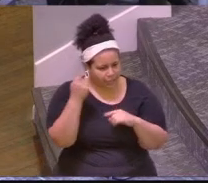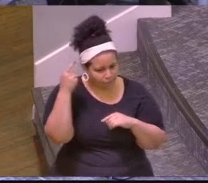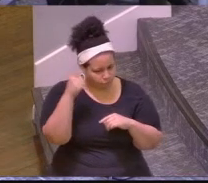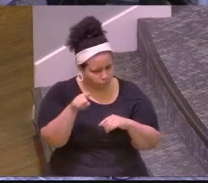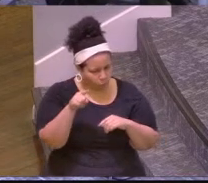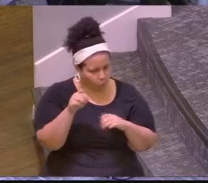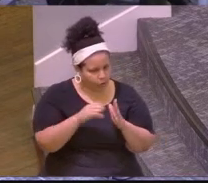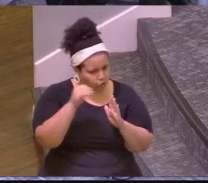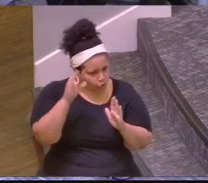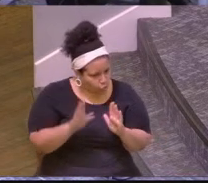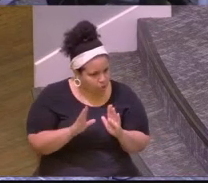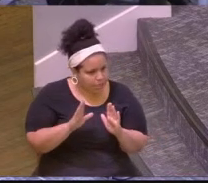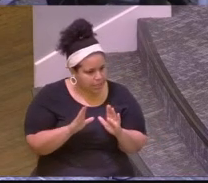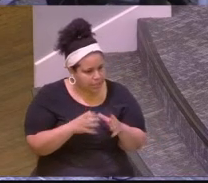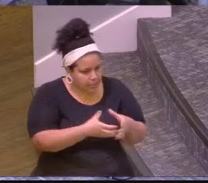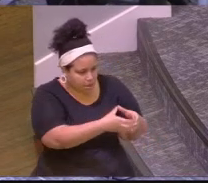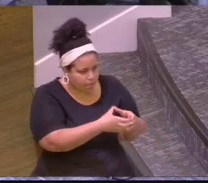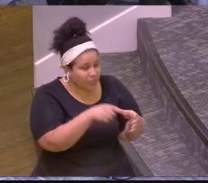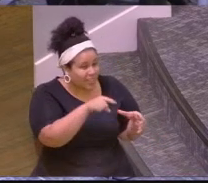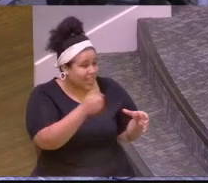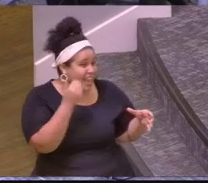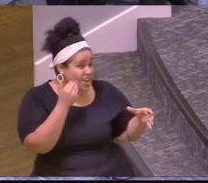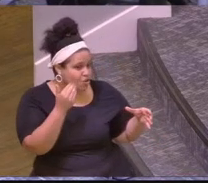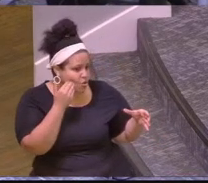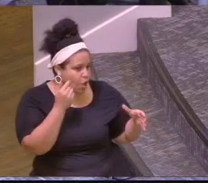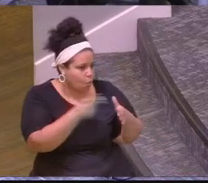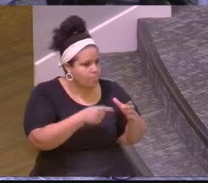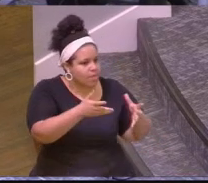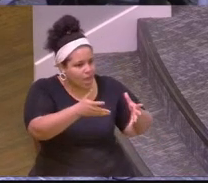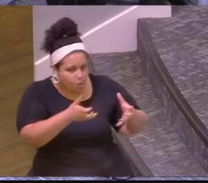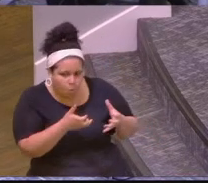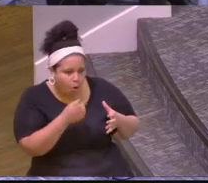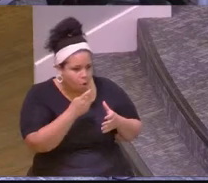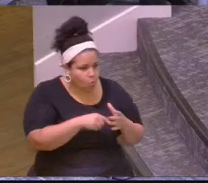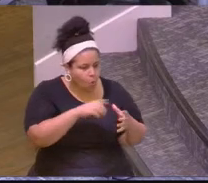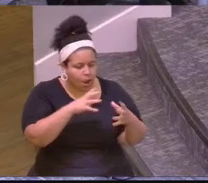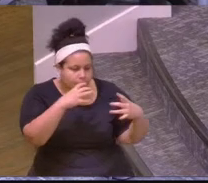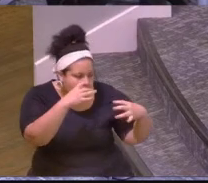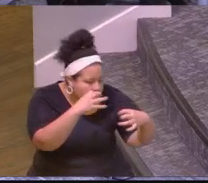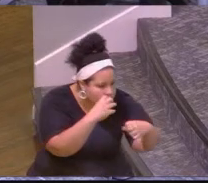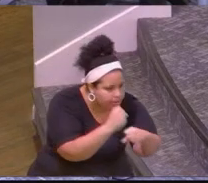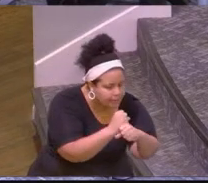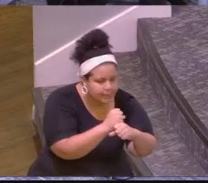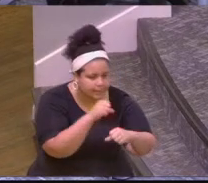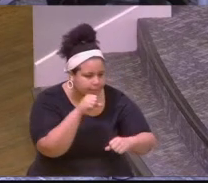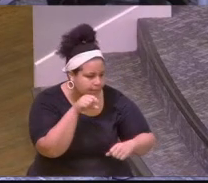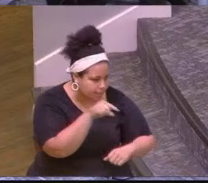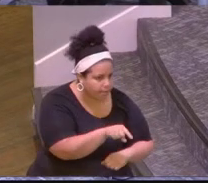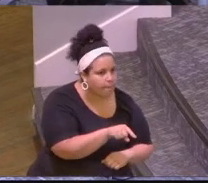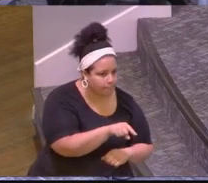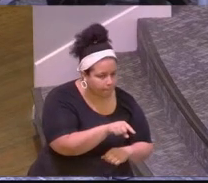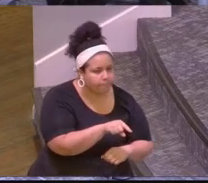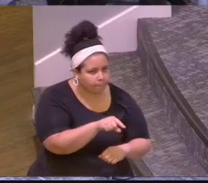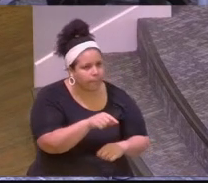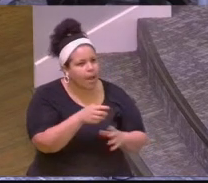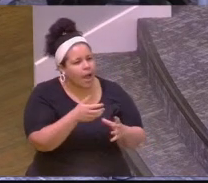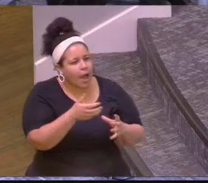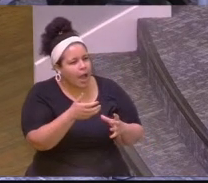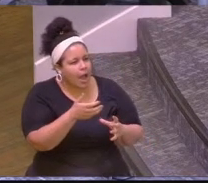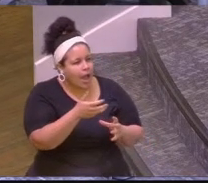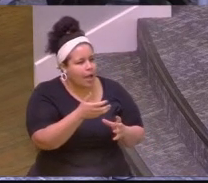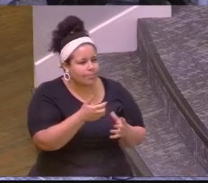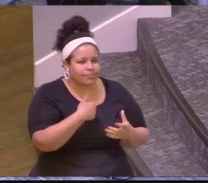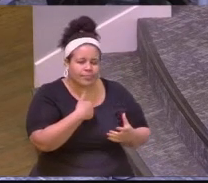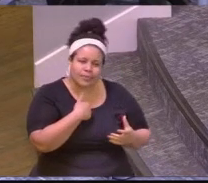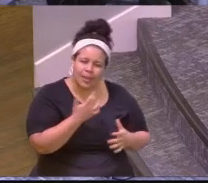students know what will keep them engaged. So I'd like to hear from them what kind of thing, and I'm not saying that they're going